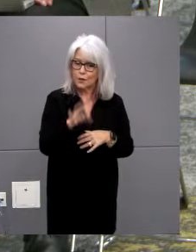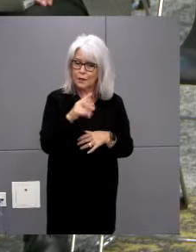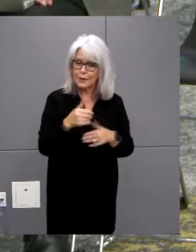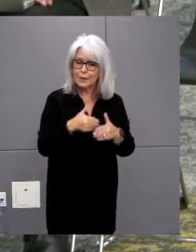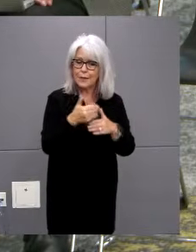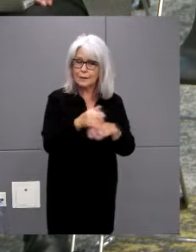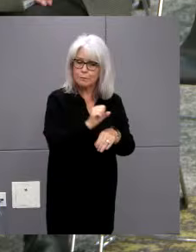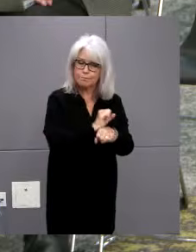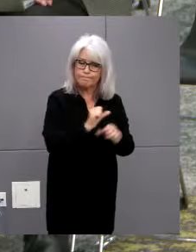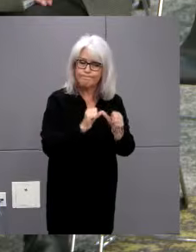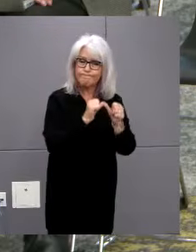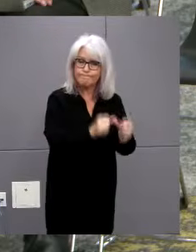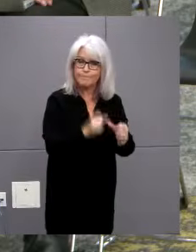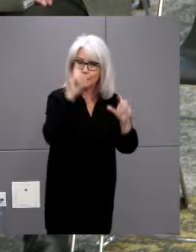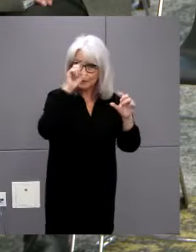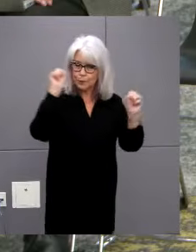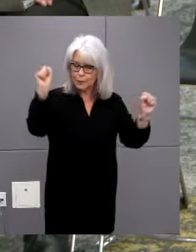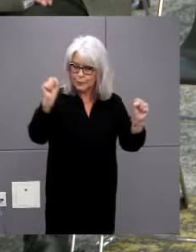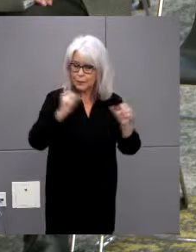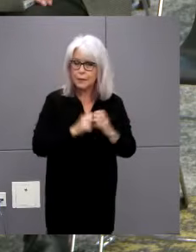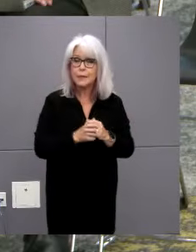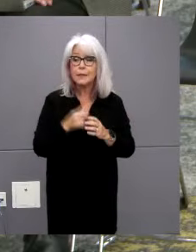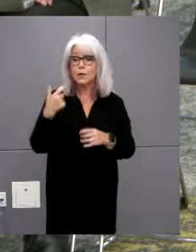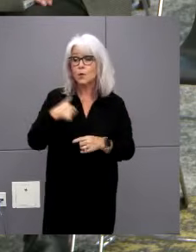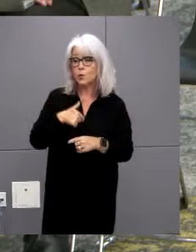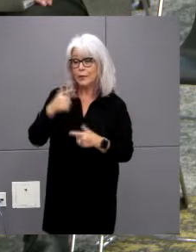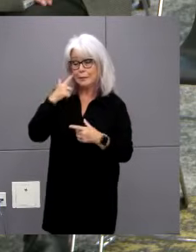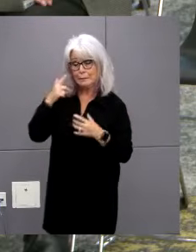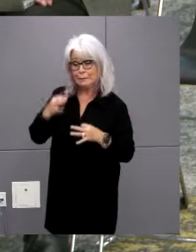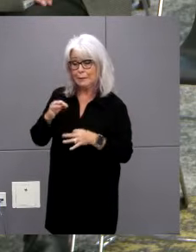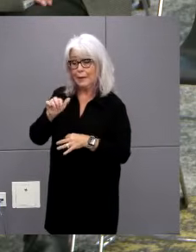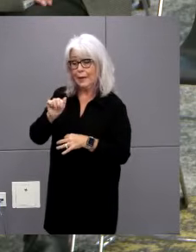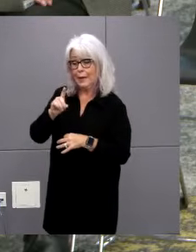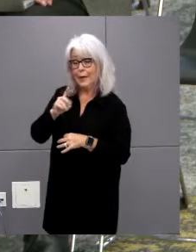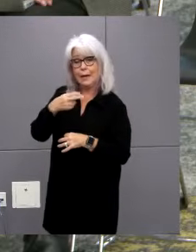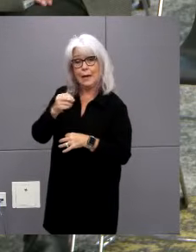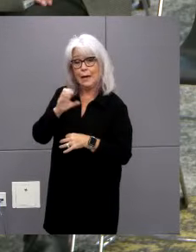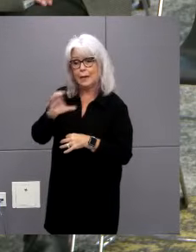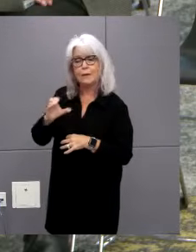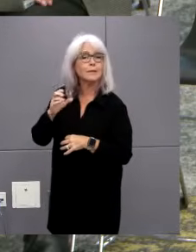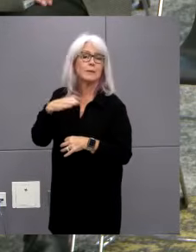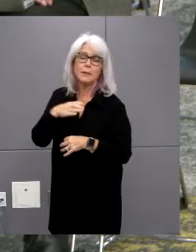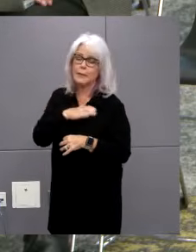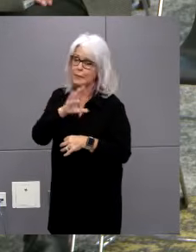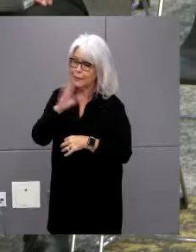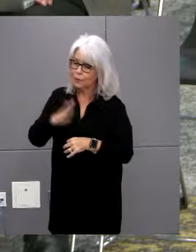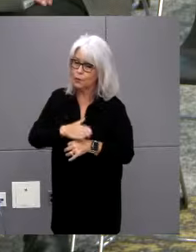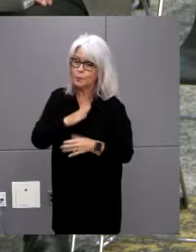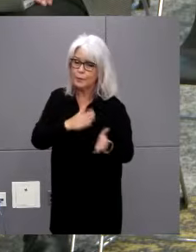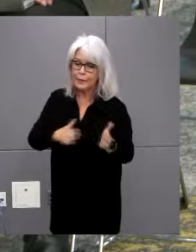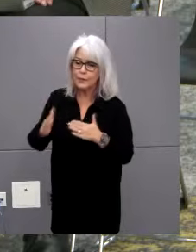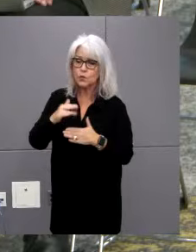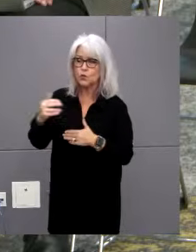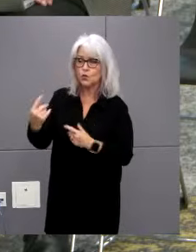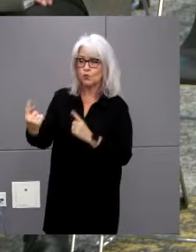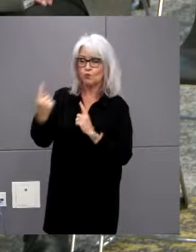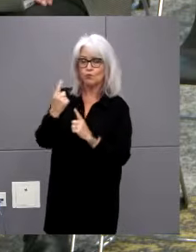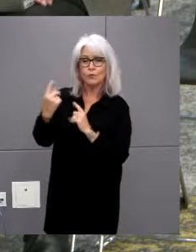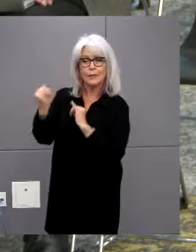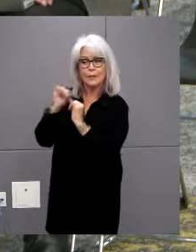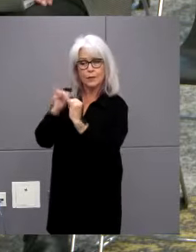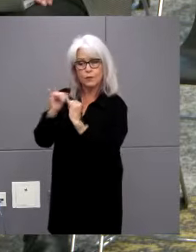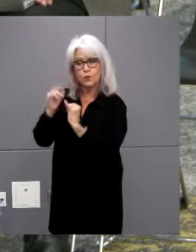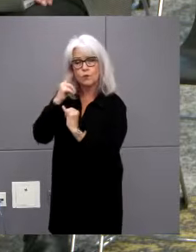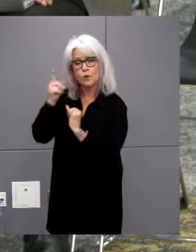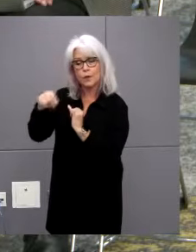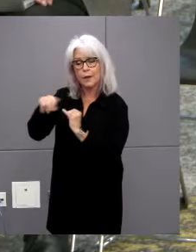president. The chair explicitly stated that the ad hoc committee was never intended to interview or review applicants for the president's